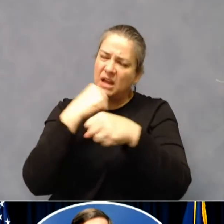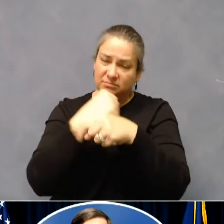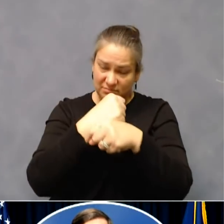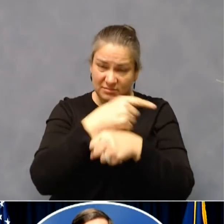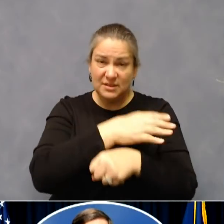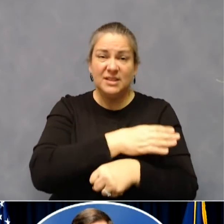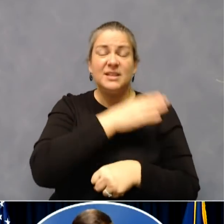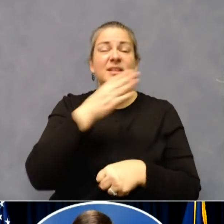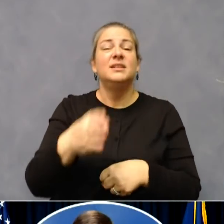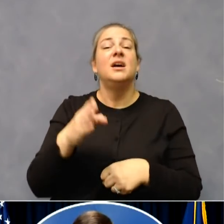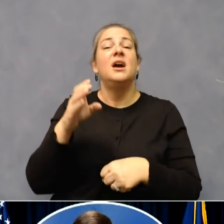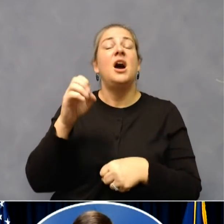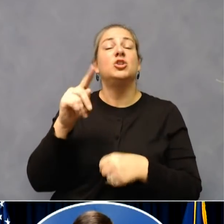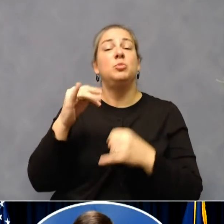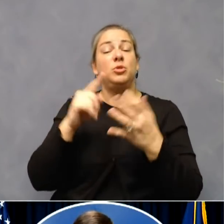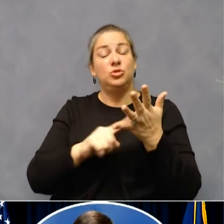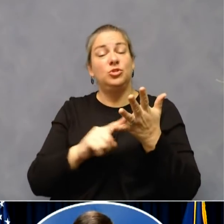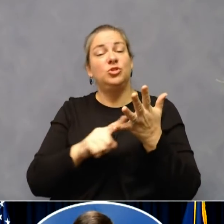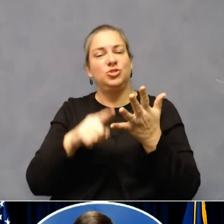6th